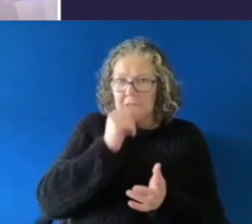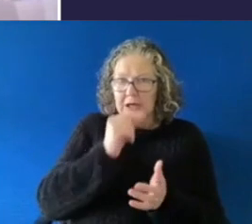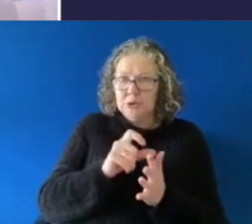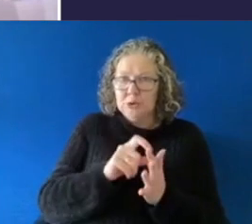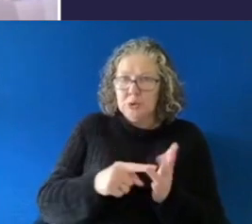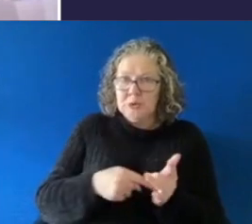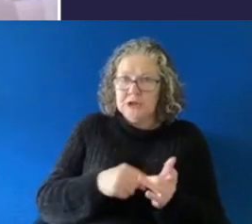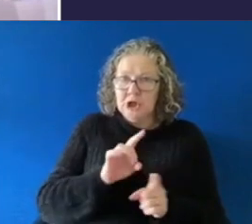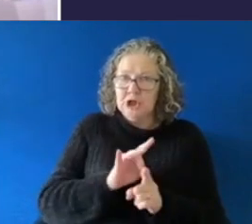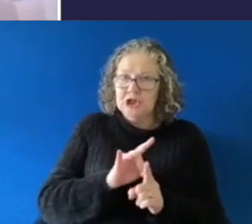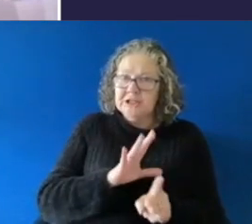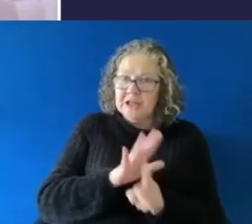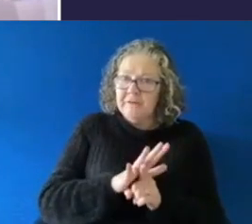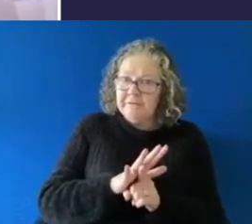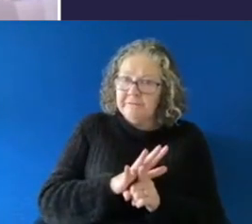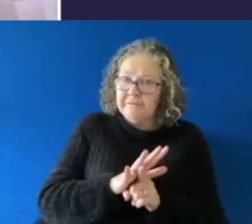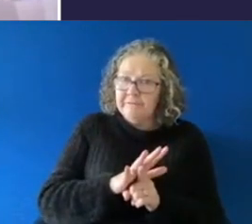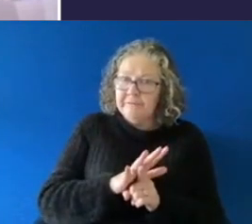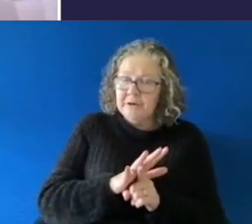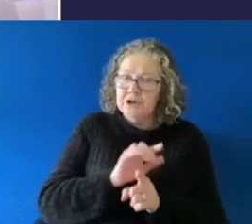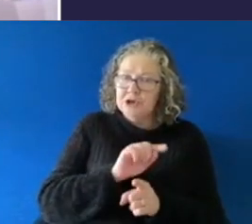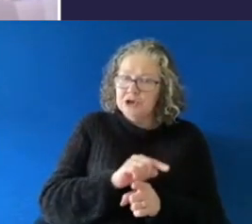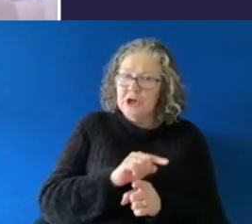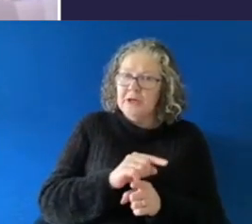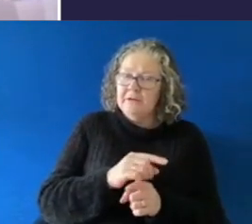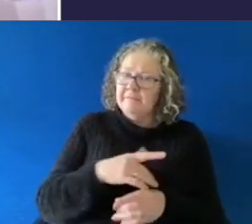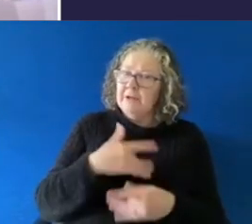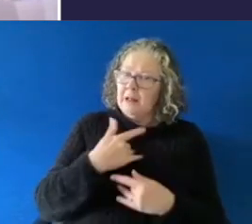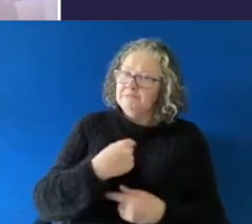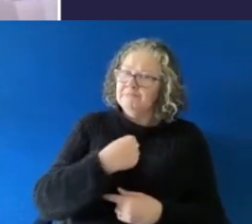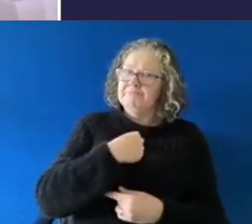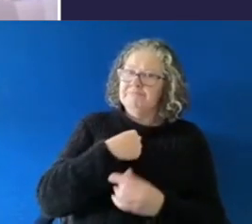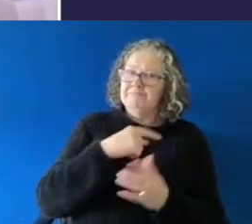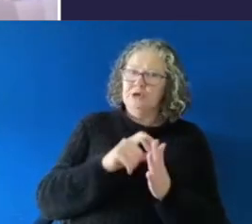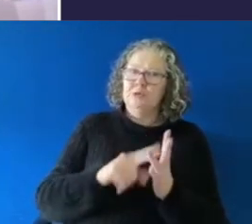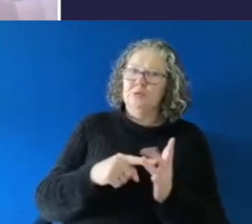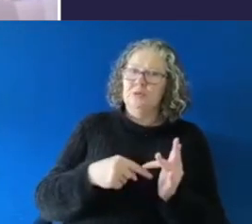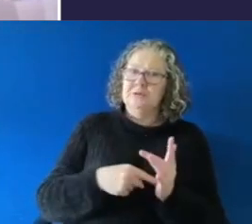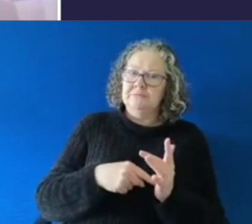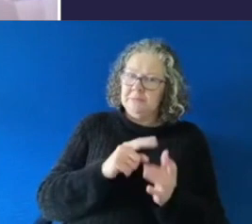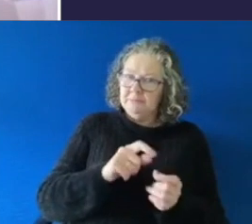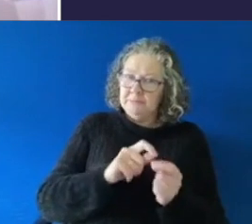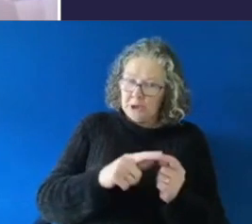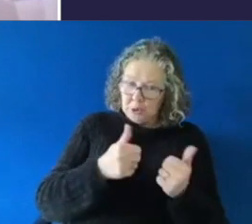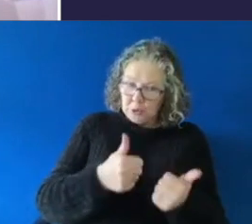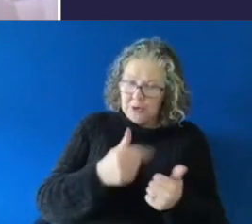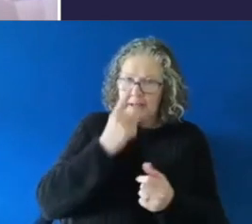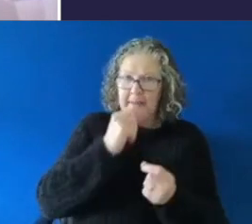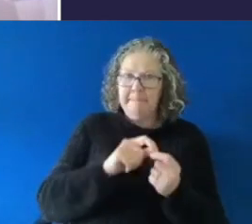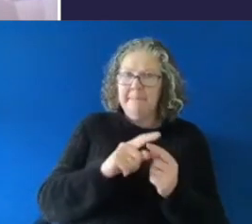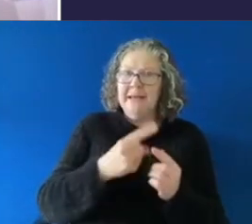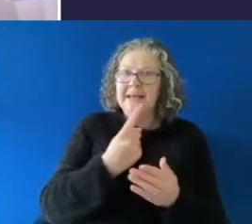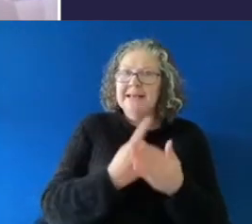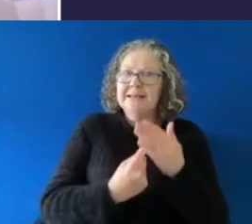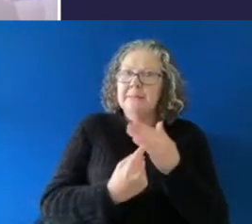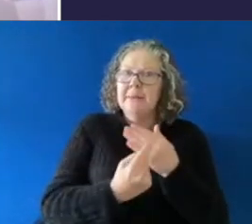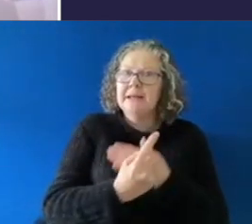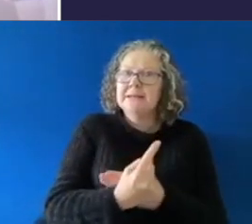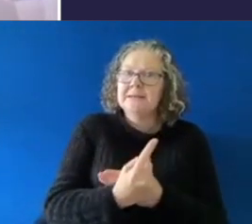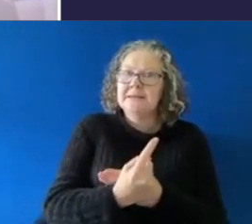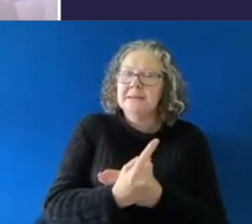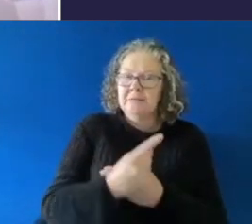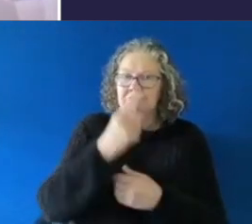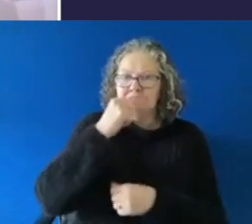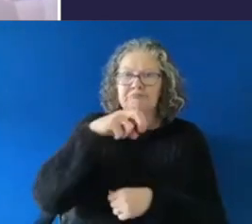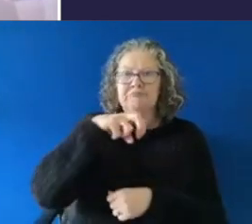herself, and have ownership of that job and be good at it and be prepared and independent and walk out the